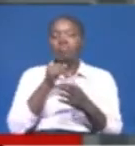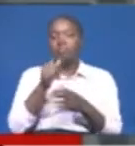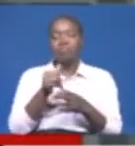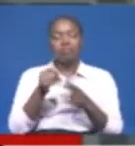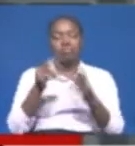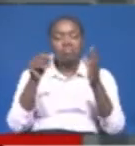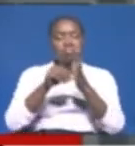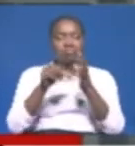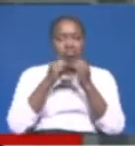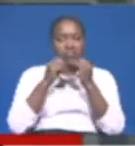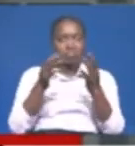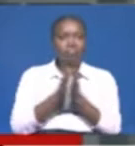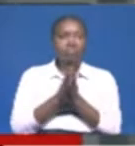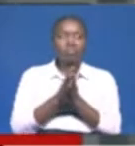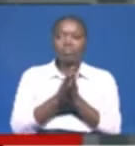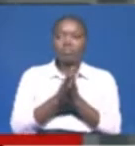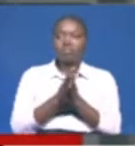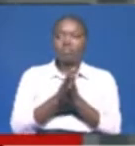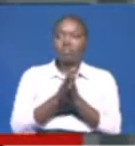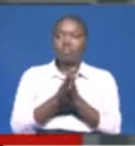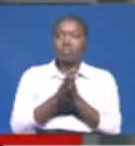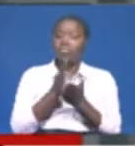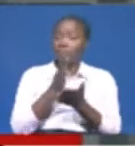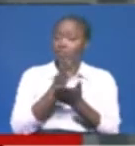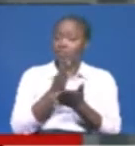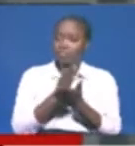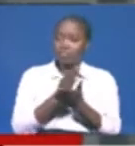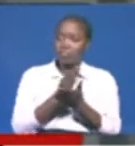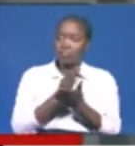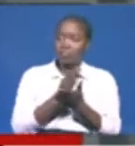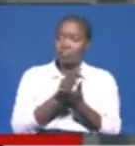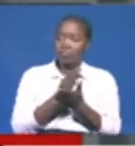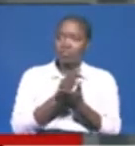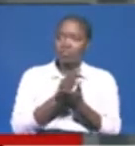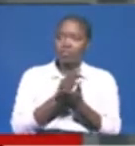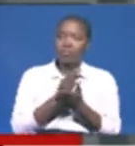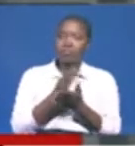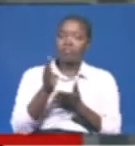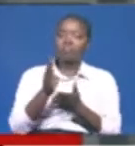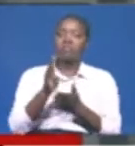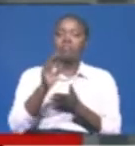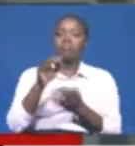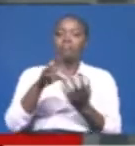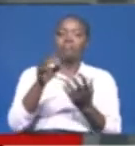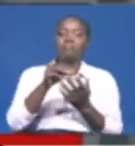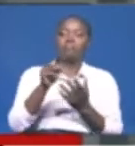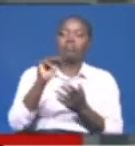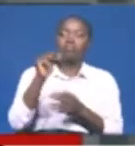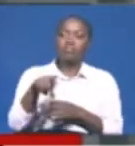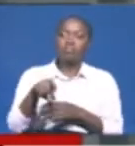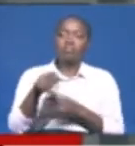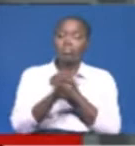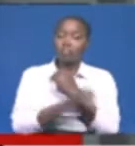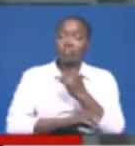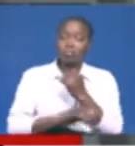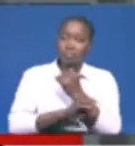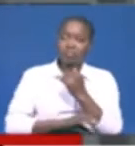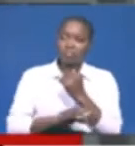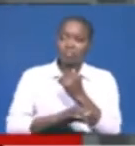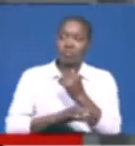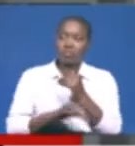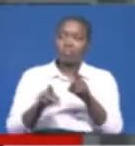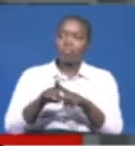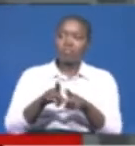we were talking off camera is this, and this is the reality. Being an elected member of parliament in this country is equivalent to